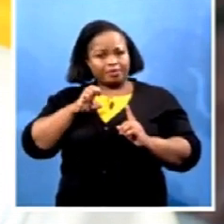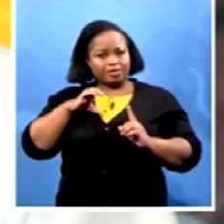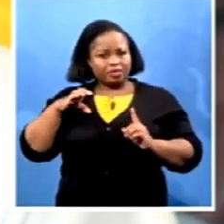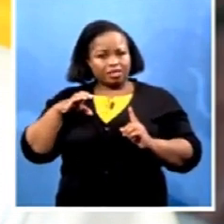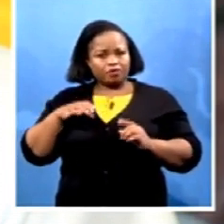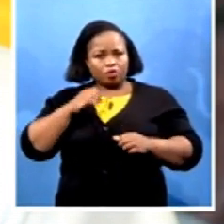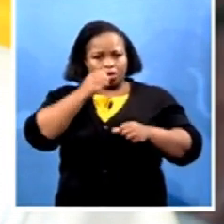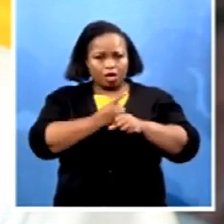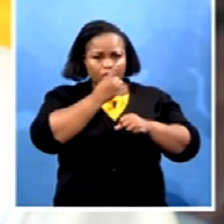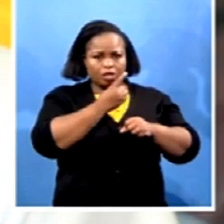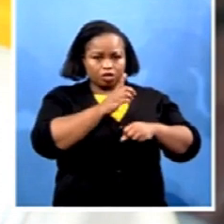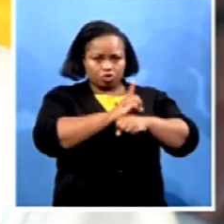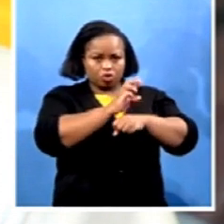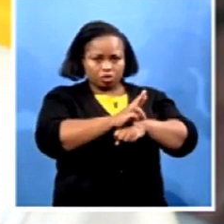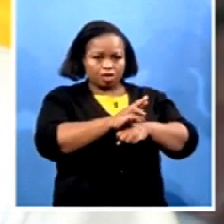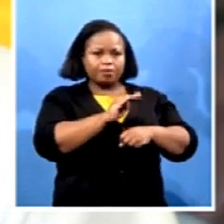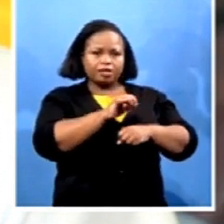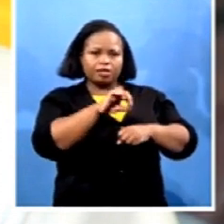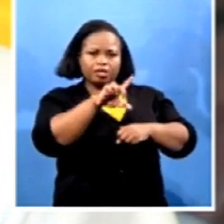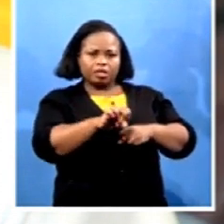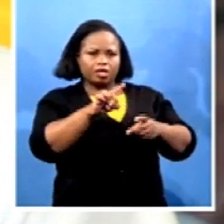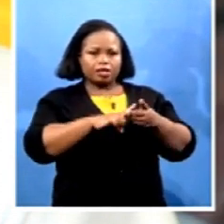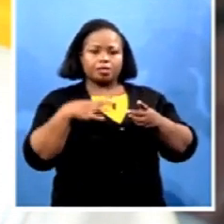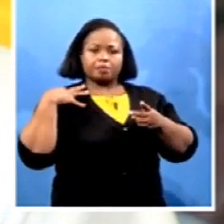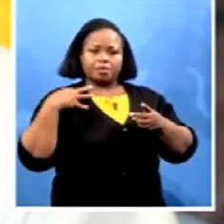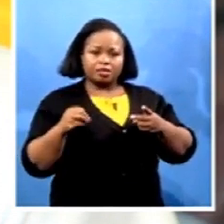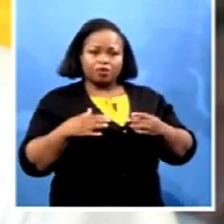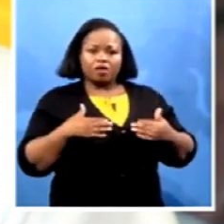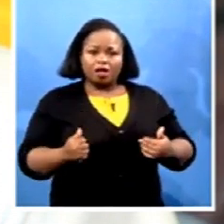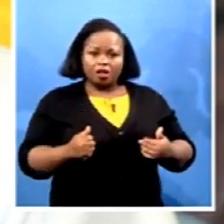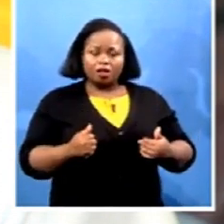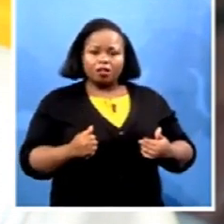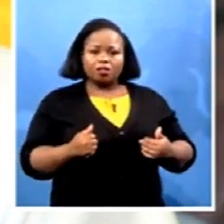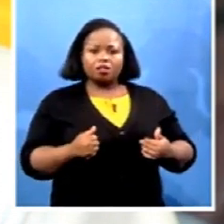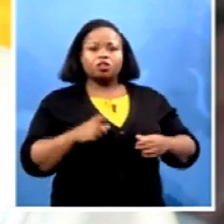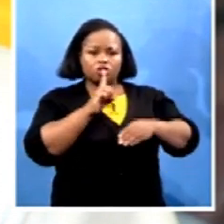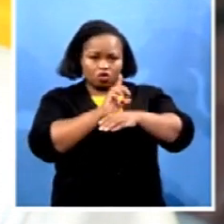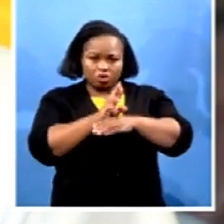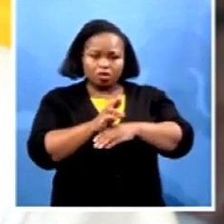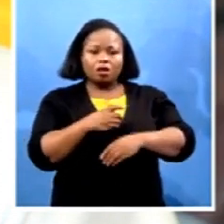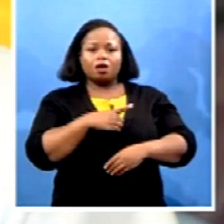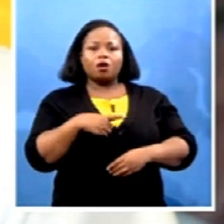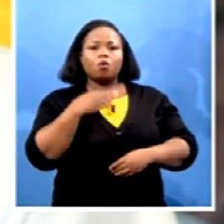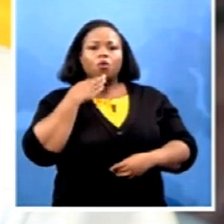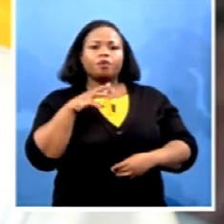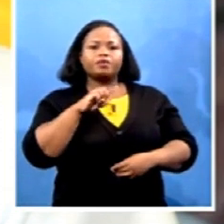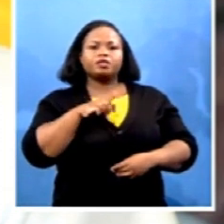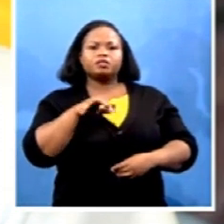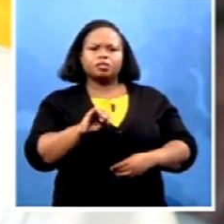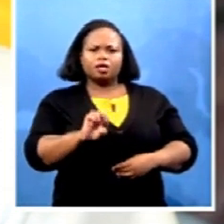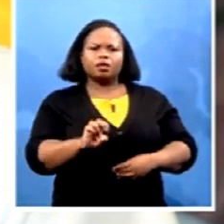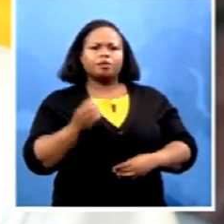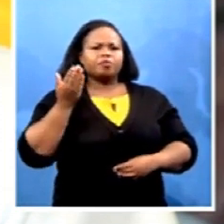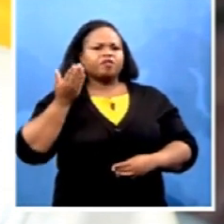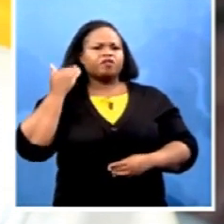Masuku. The Minister of Health currently is a doctor, Minister Mkhize. Before then, we had Minister Musoledi. It is